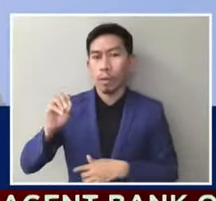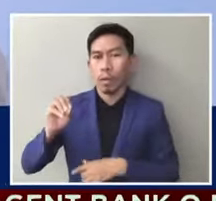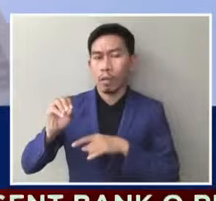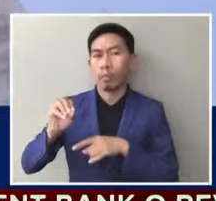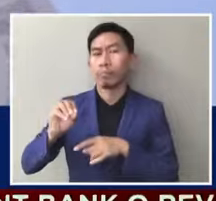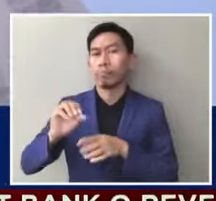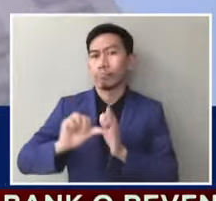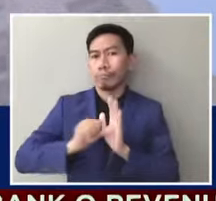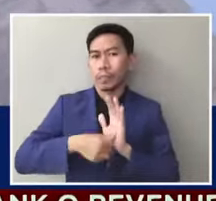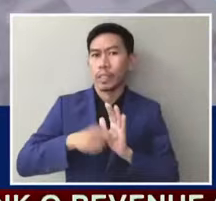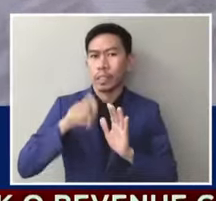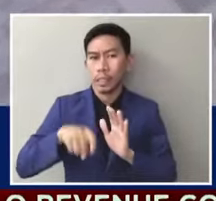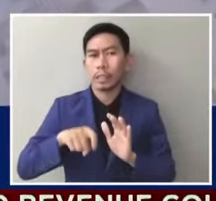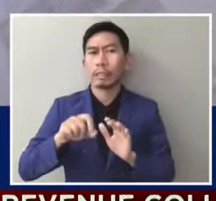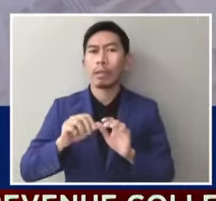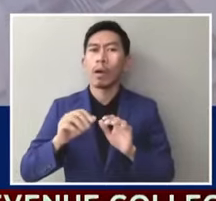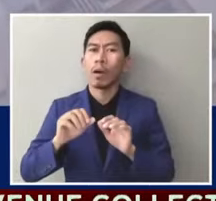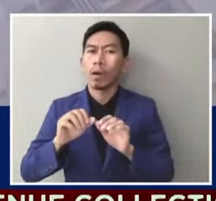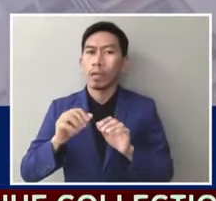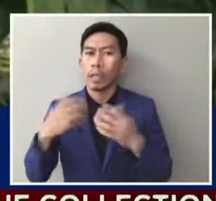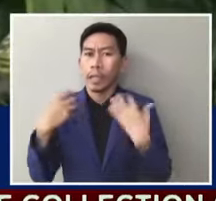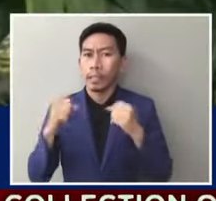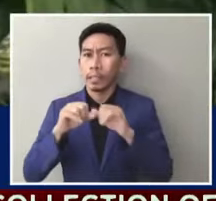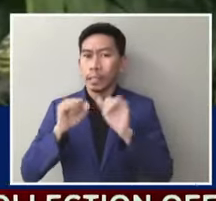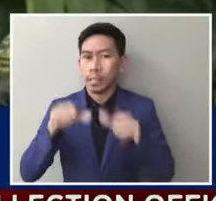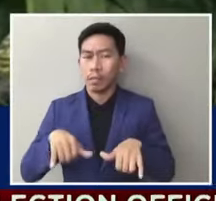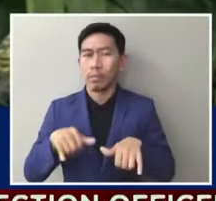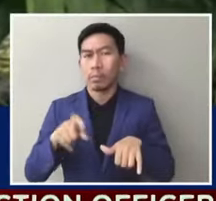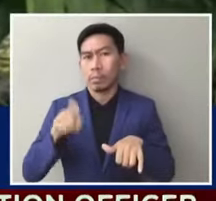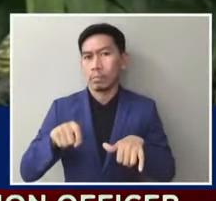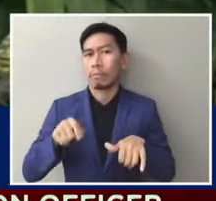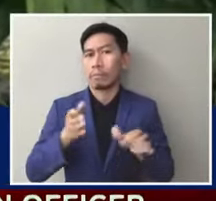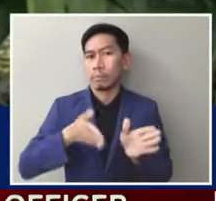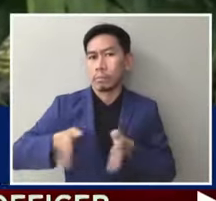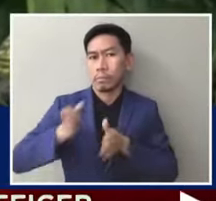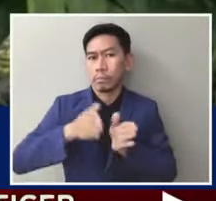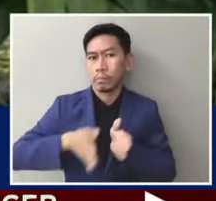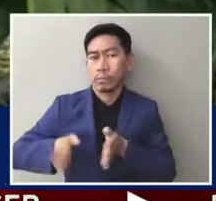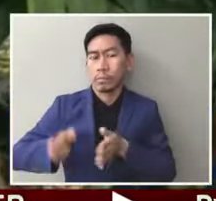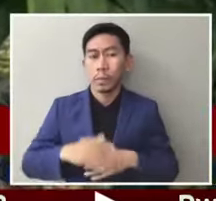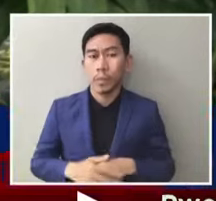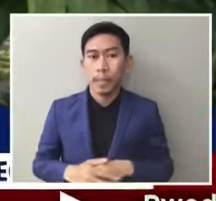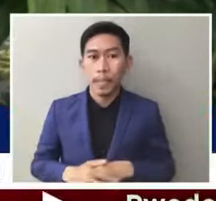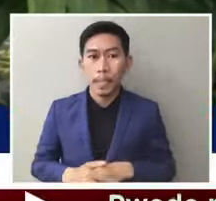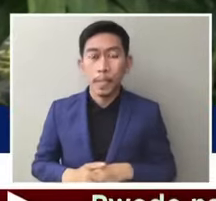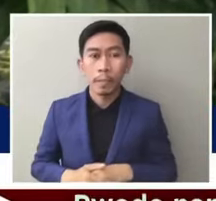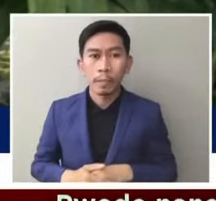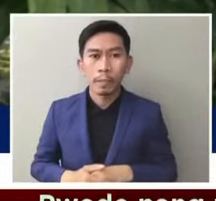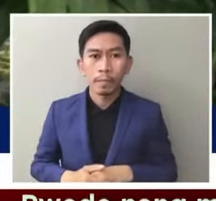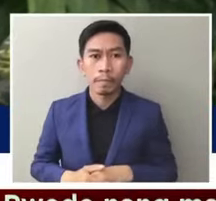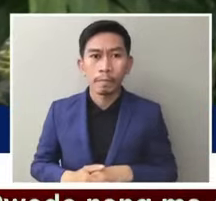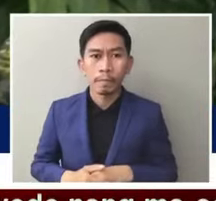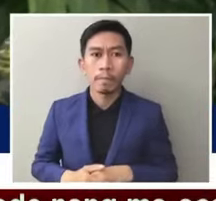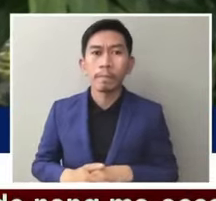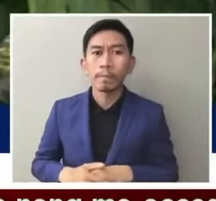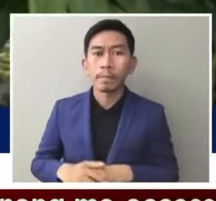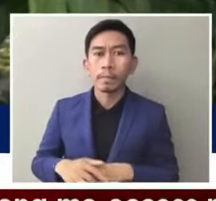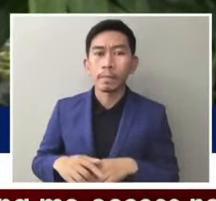rin ang mga health system ng bawat bansa. What's very important is that our health systems